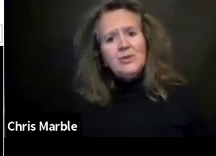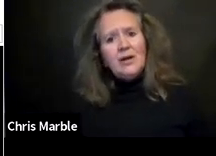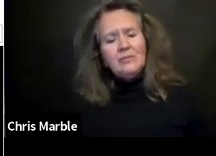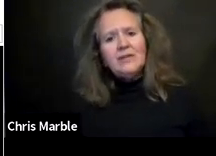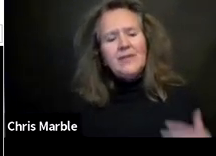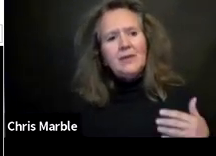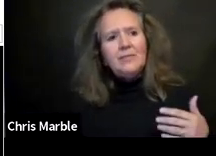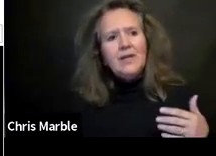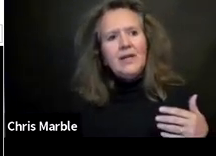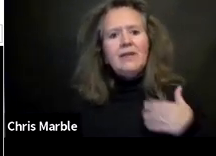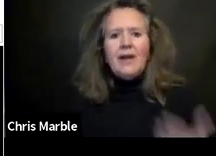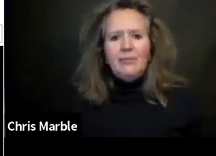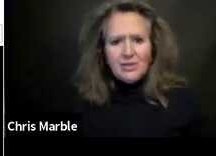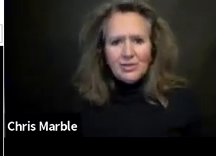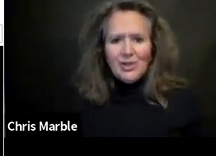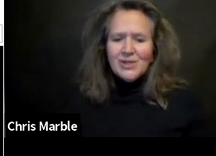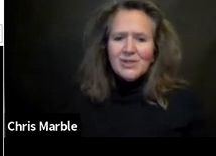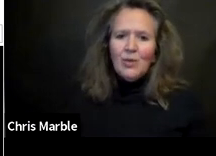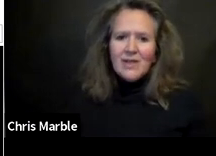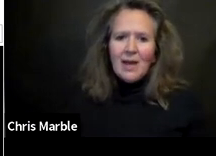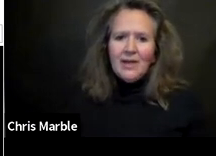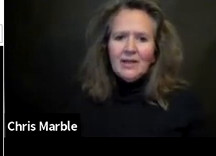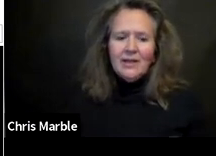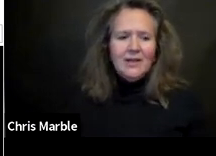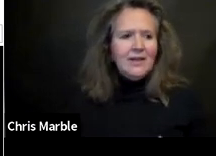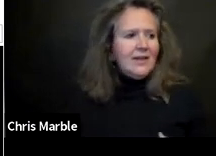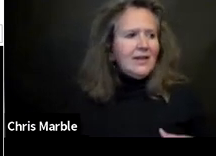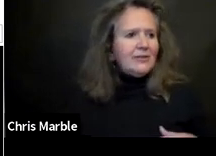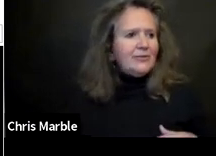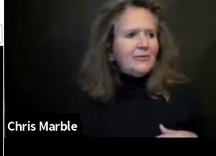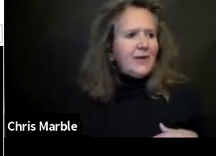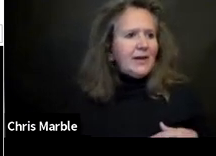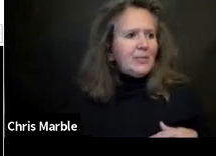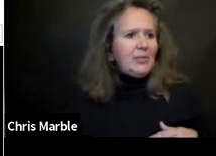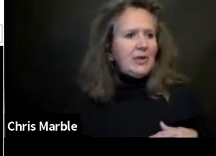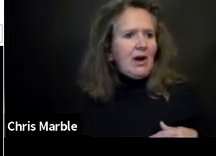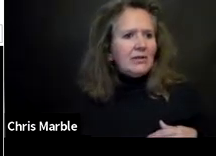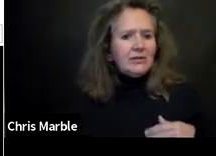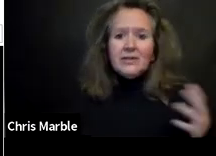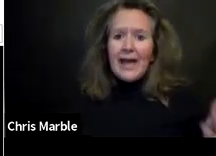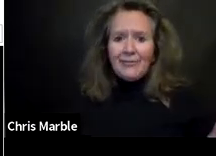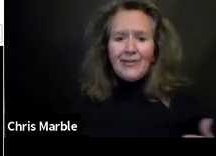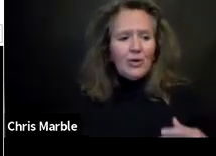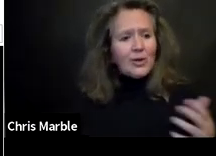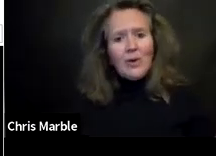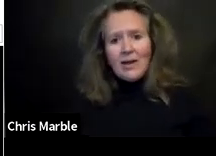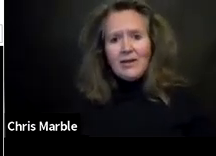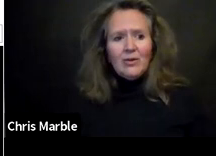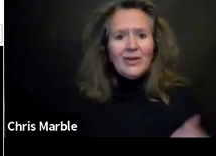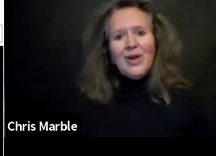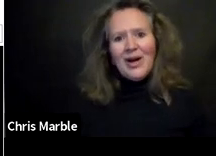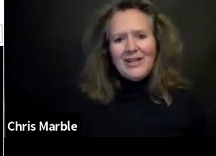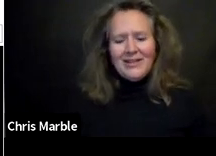give them environmental cues as to what's happening. If people are laughing or